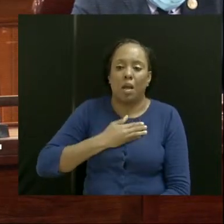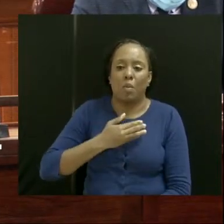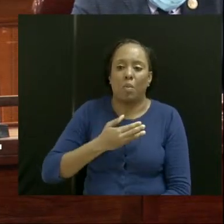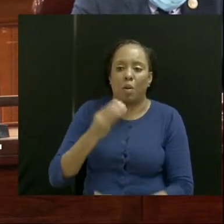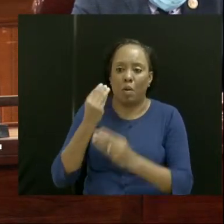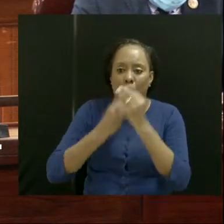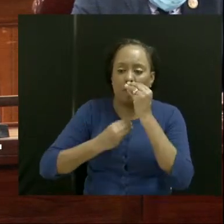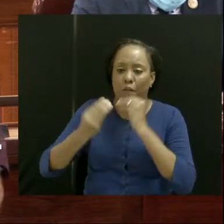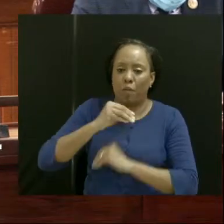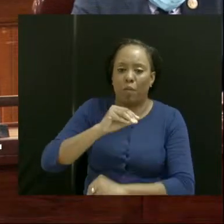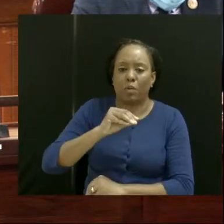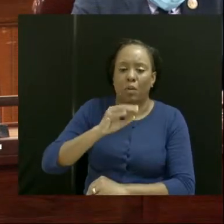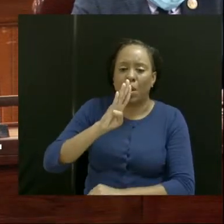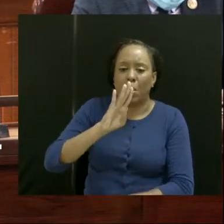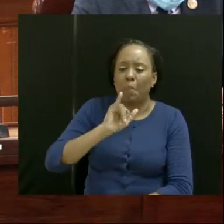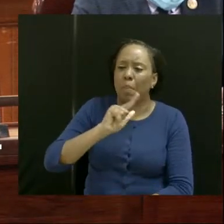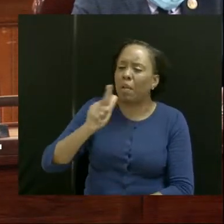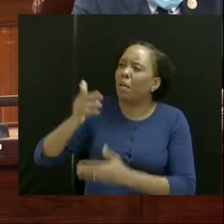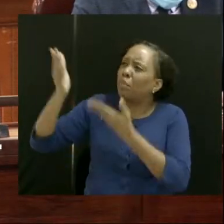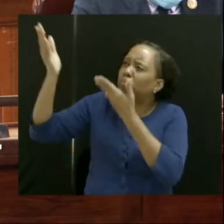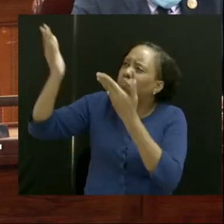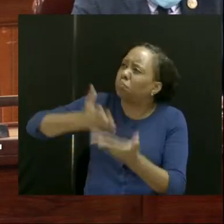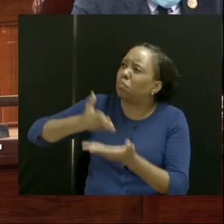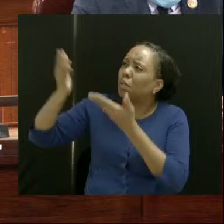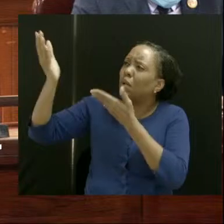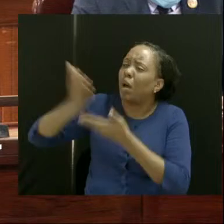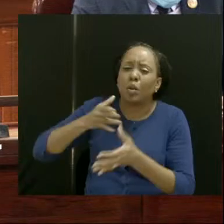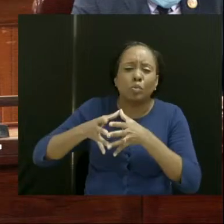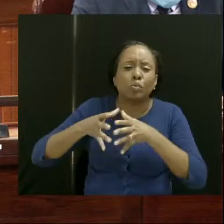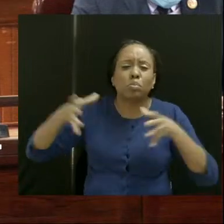The discussion in this parliament should be about that.